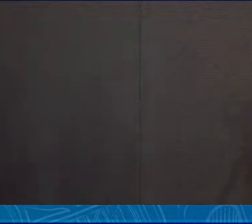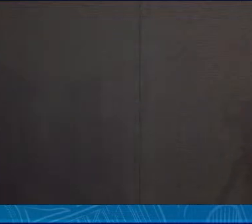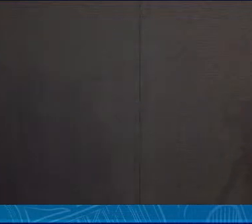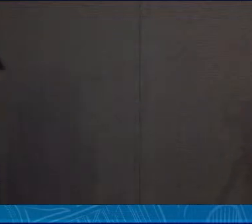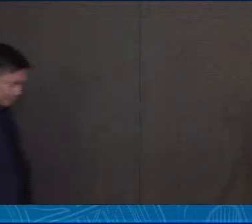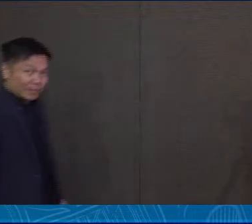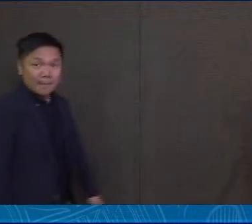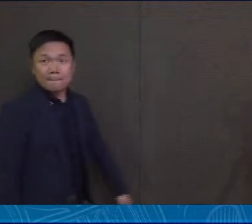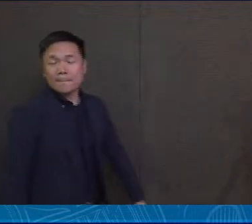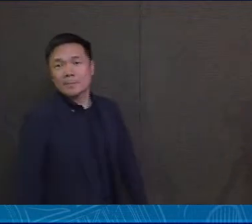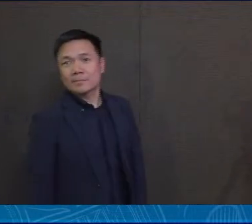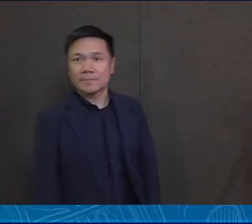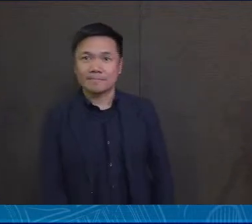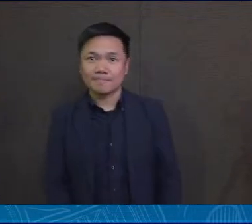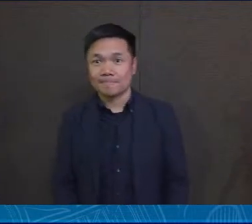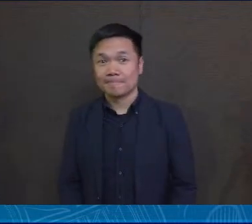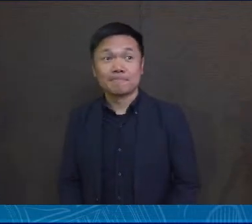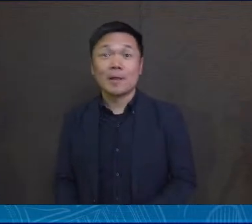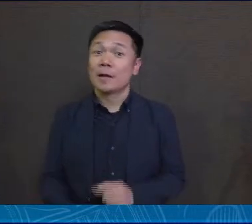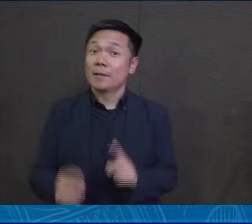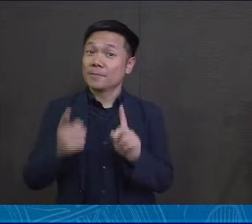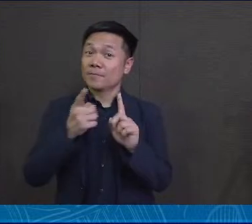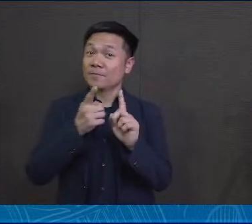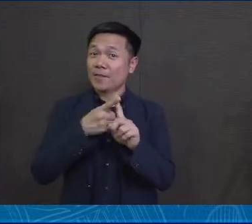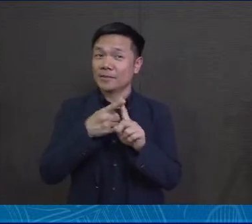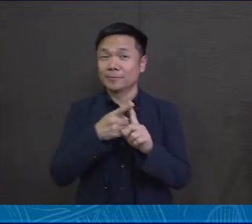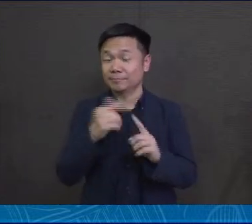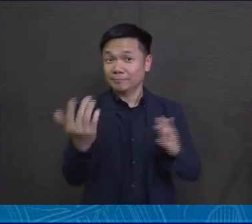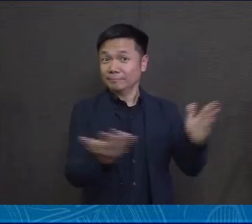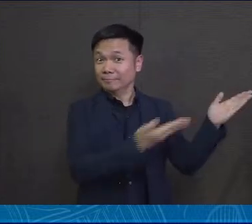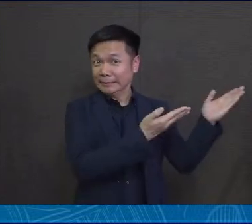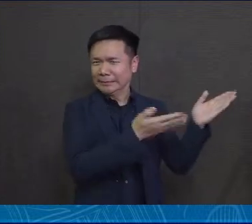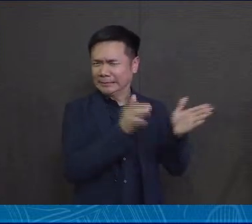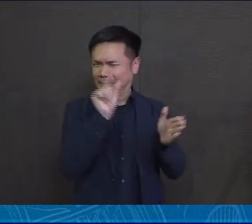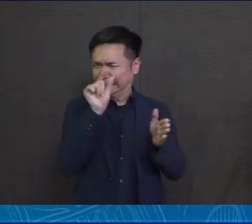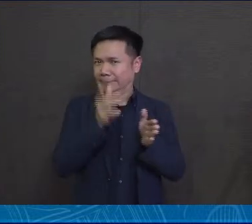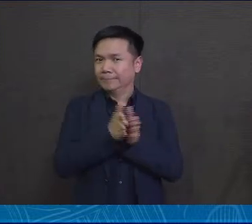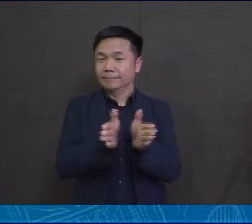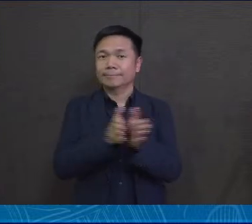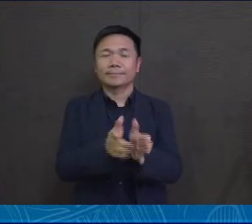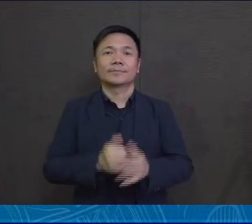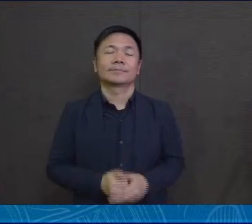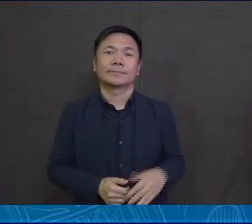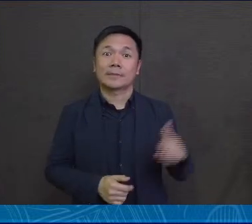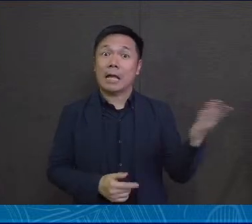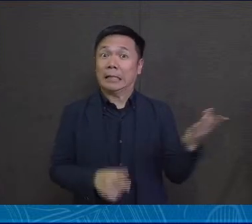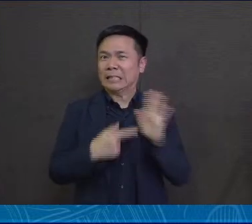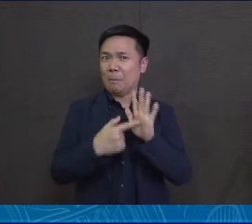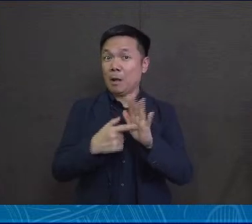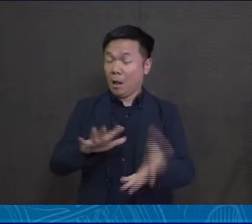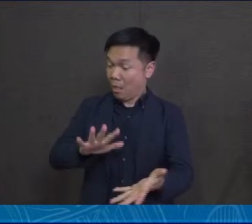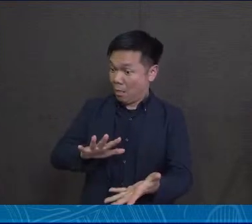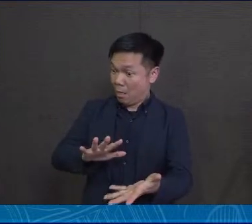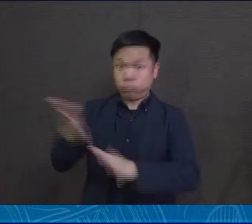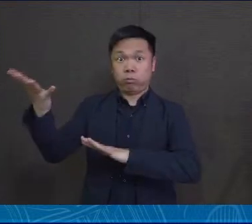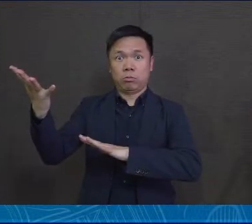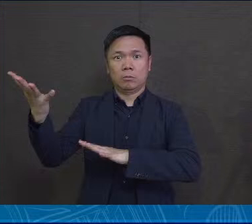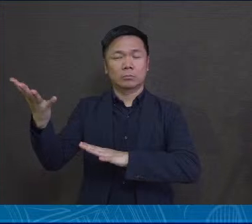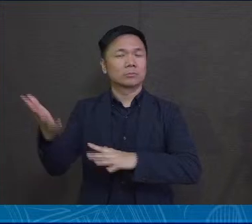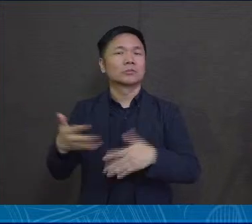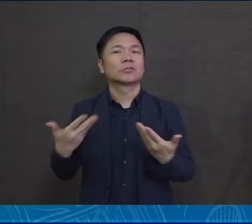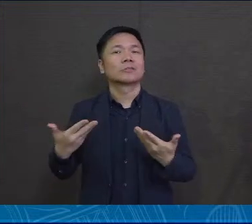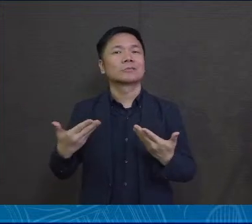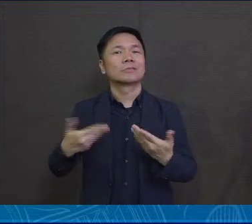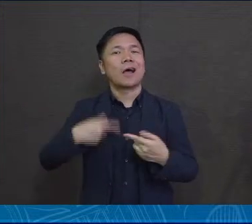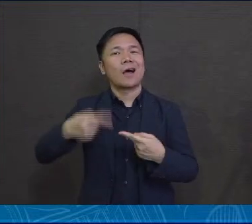First, let me speak about this slide. When there's a big disaster, what happens? The